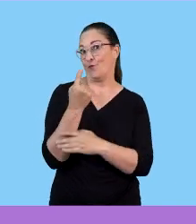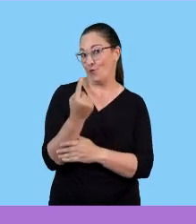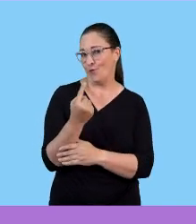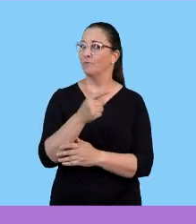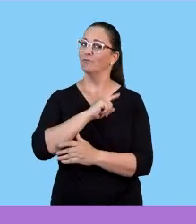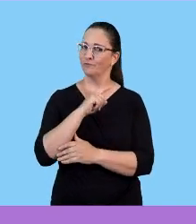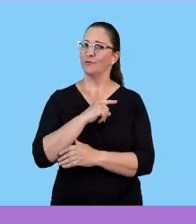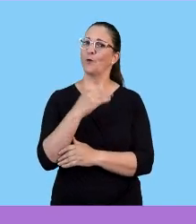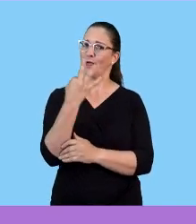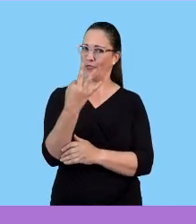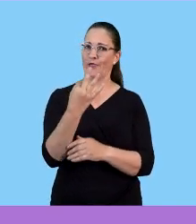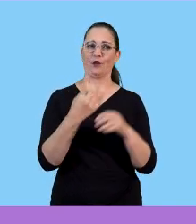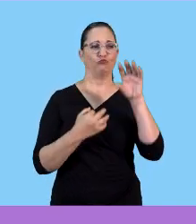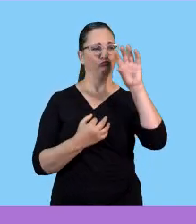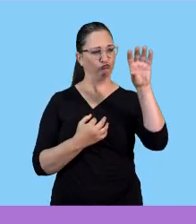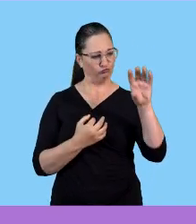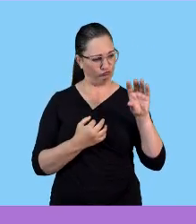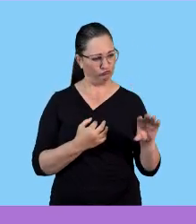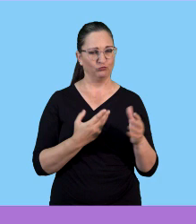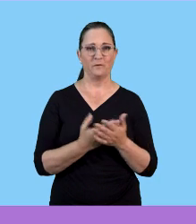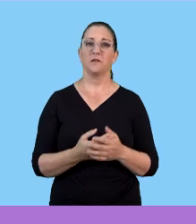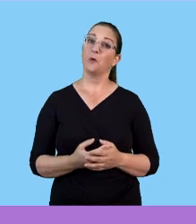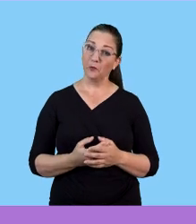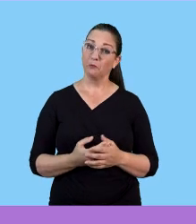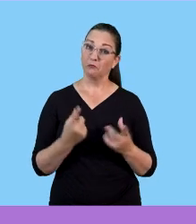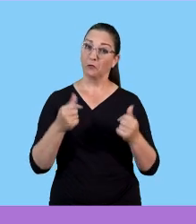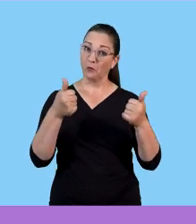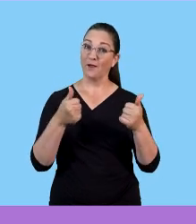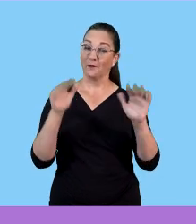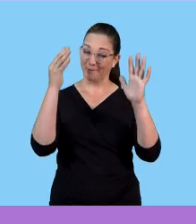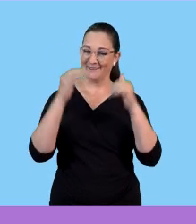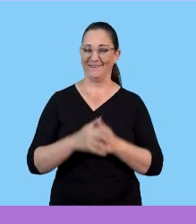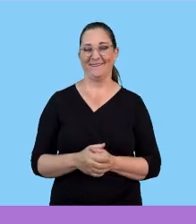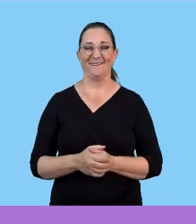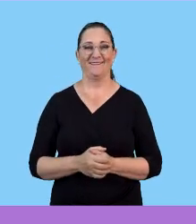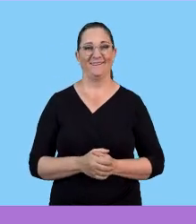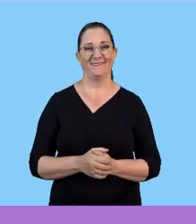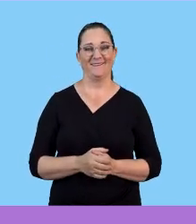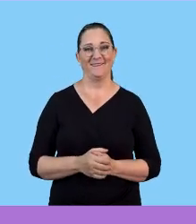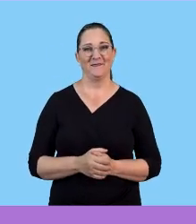can get in 3 squares across that patch. Nice work, well done, very well done.